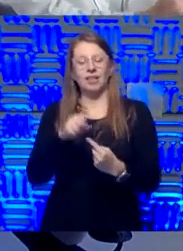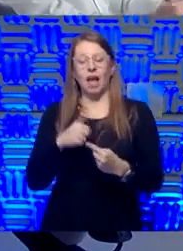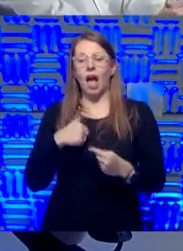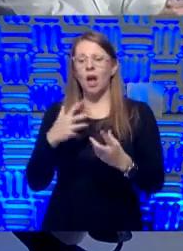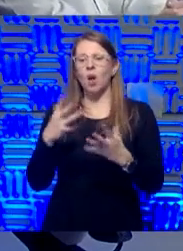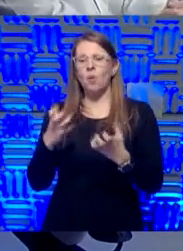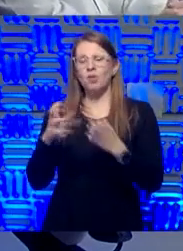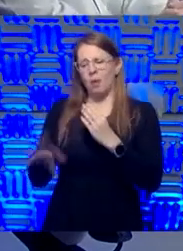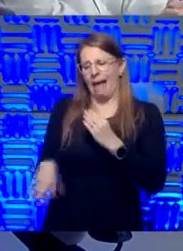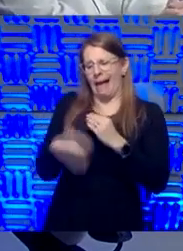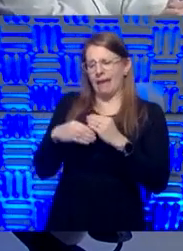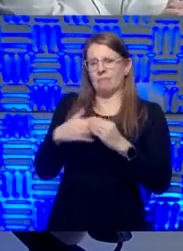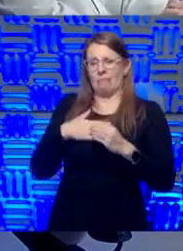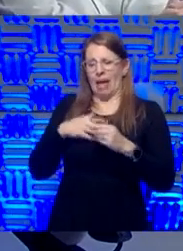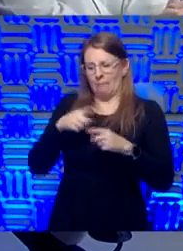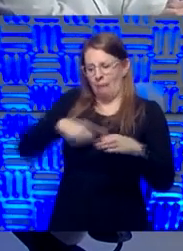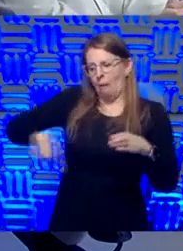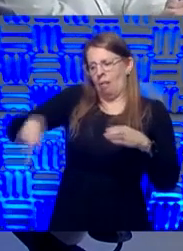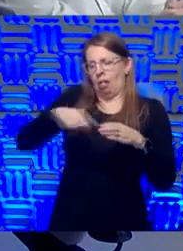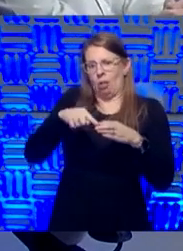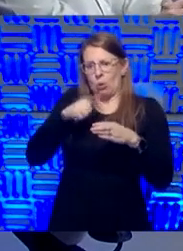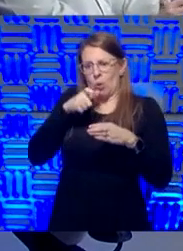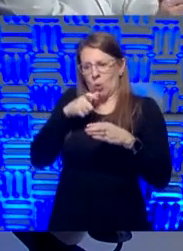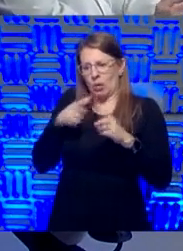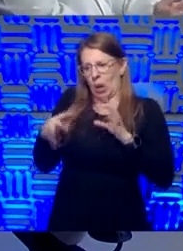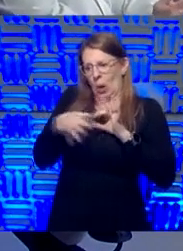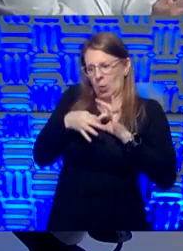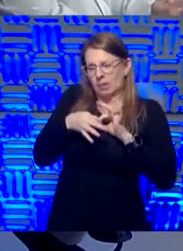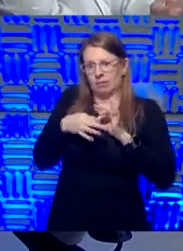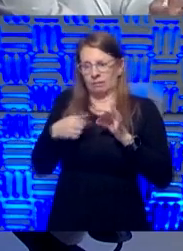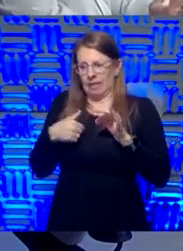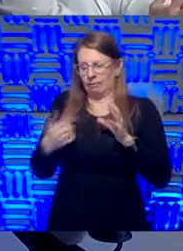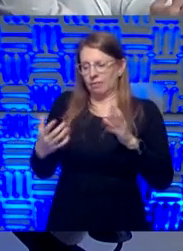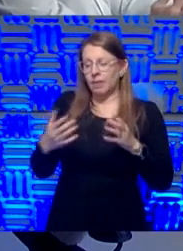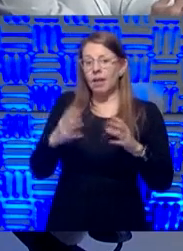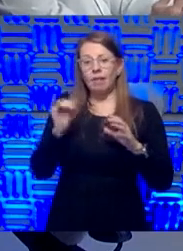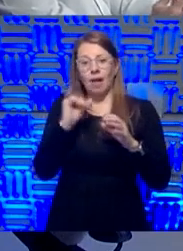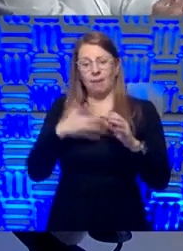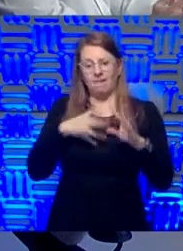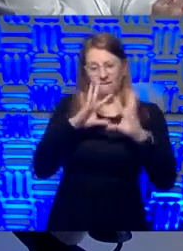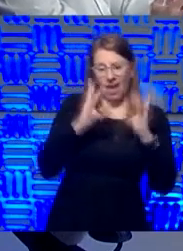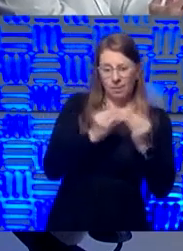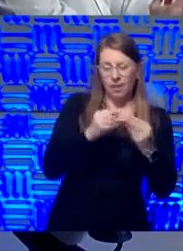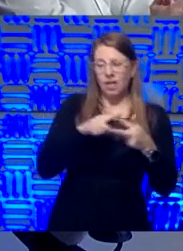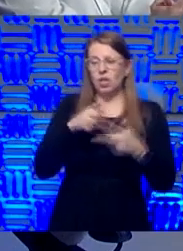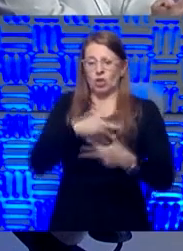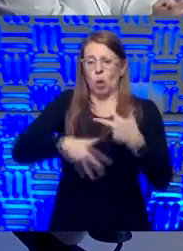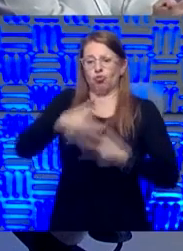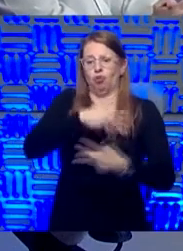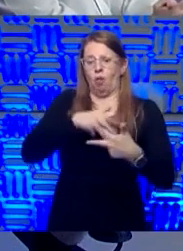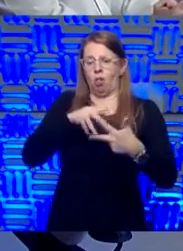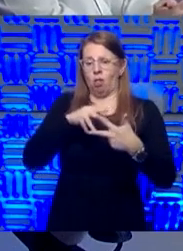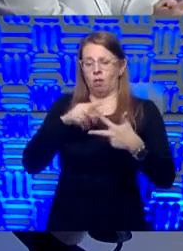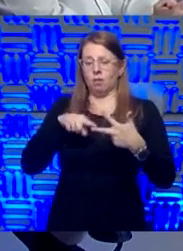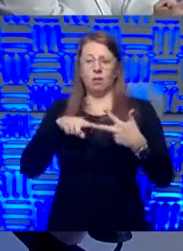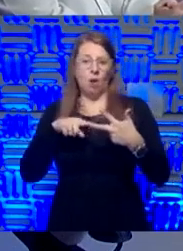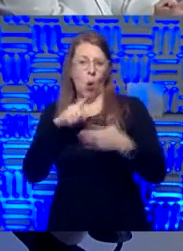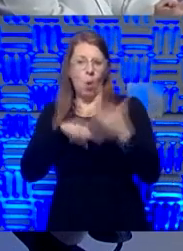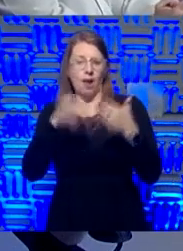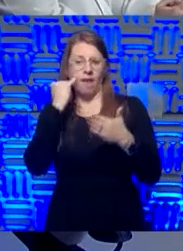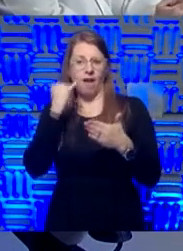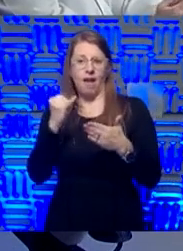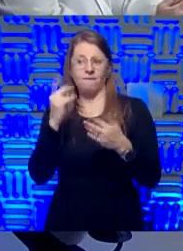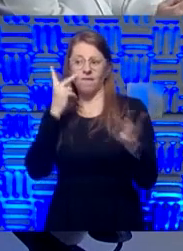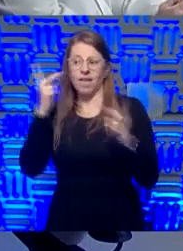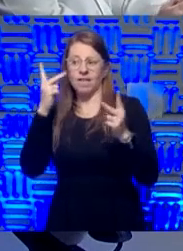so badly. In particular, one person writes, my family bubble, my social bubble. What if I go visit two